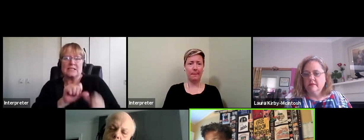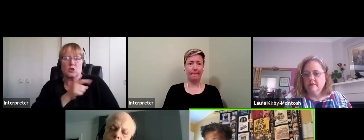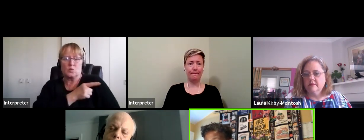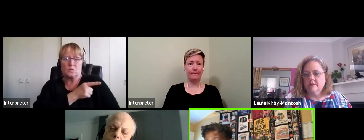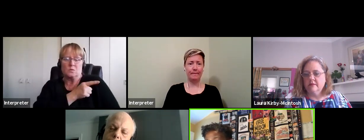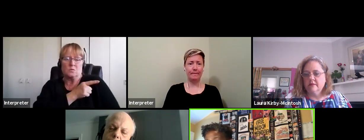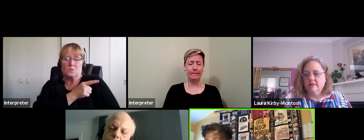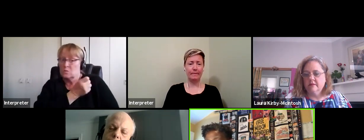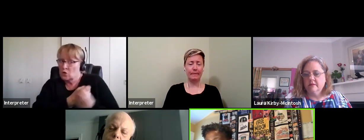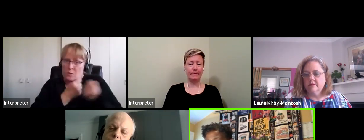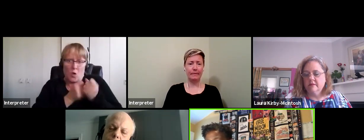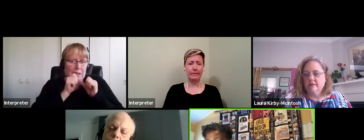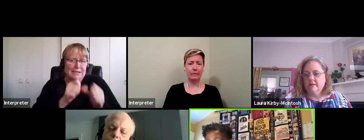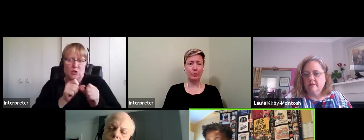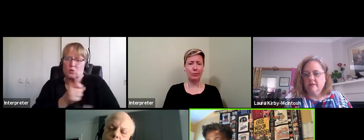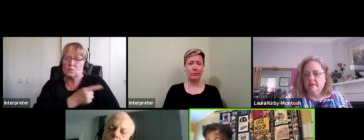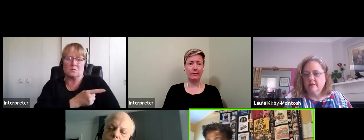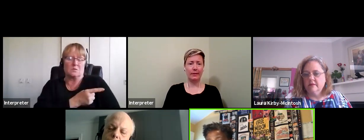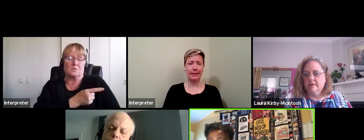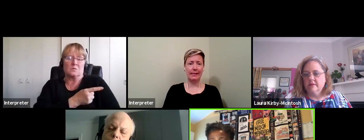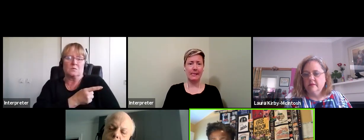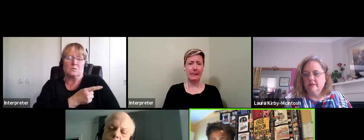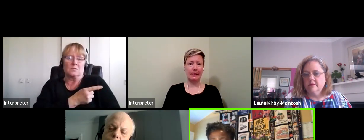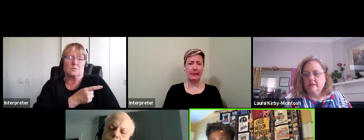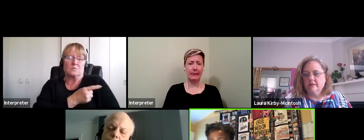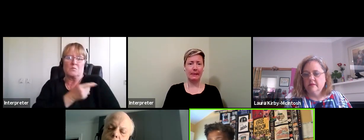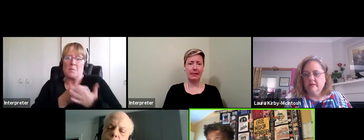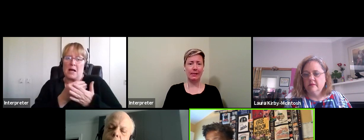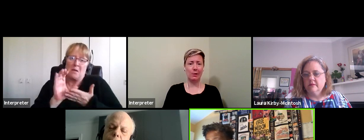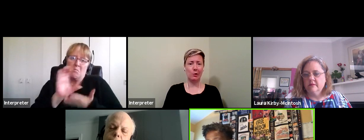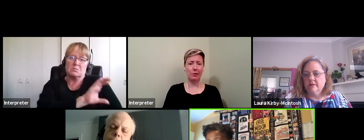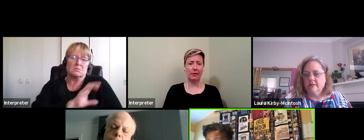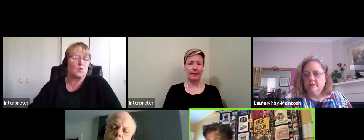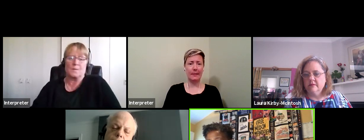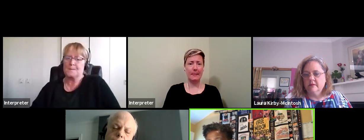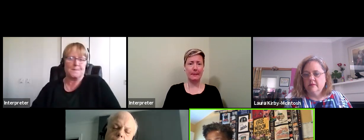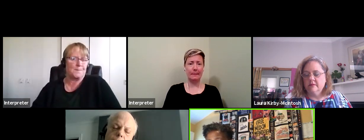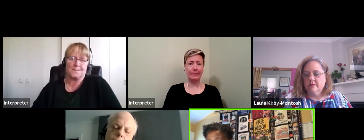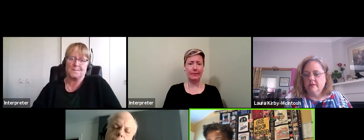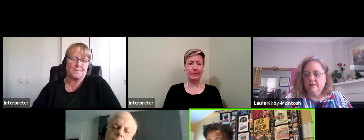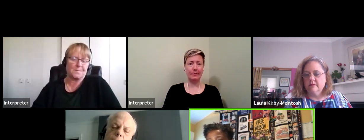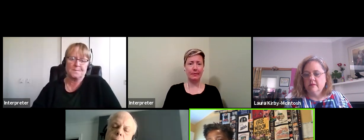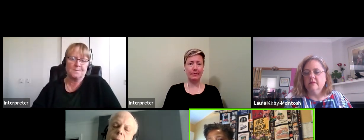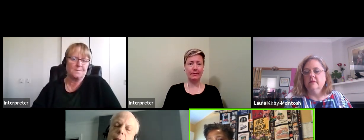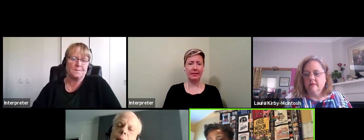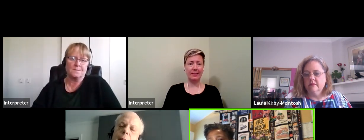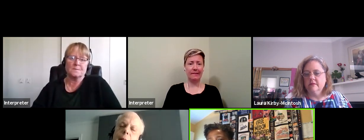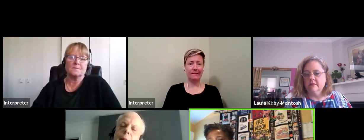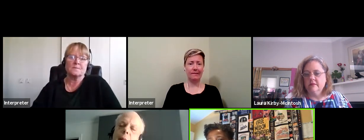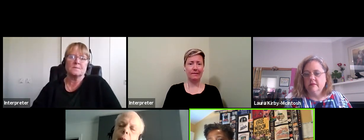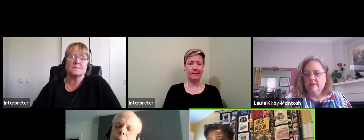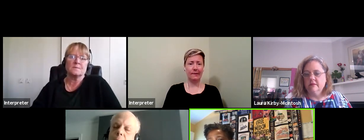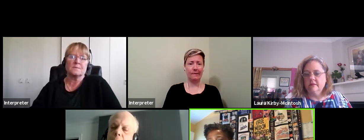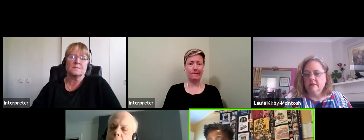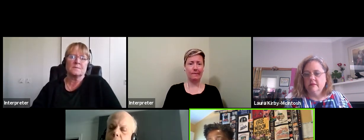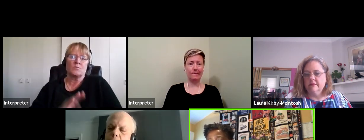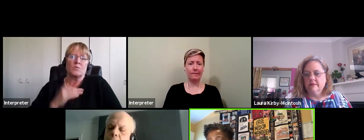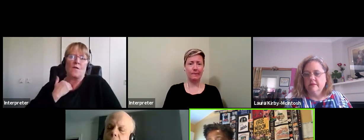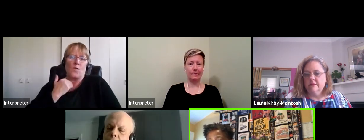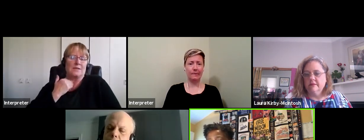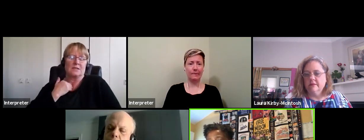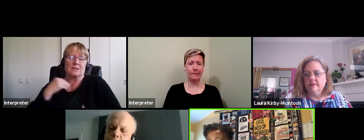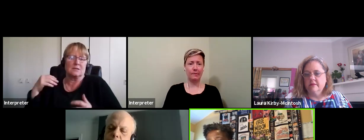provide supports, even people who provide social work or mental health support.